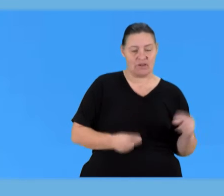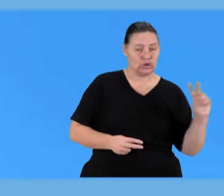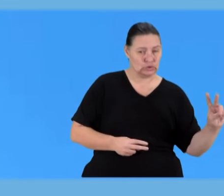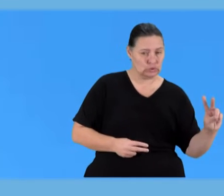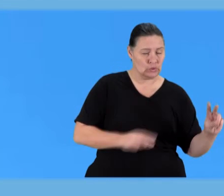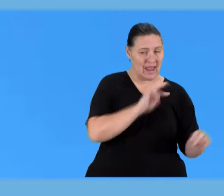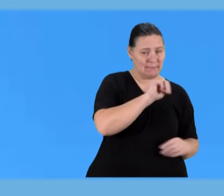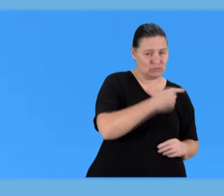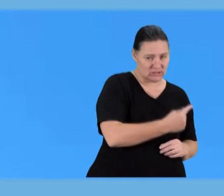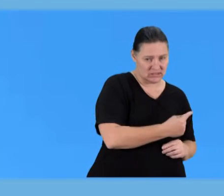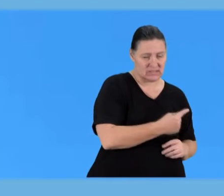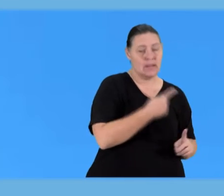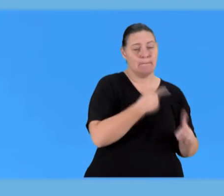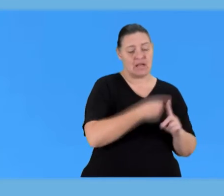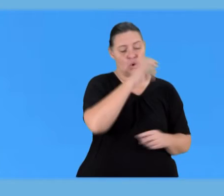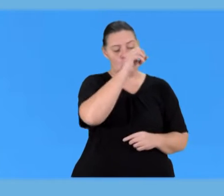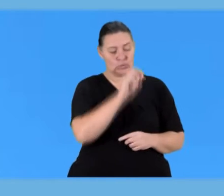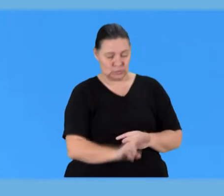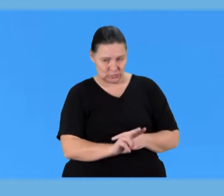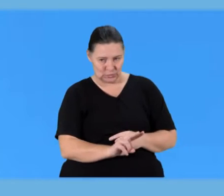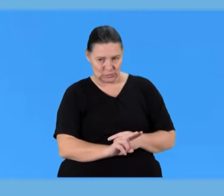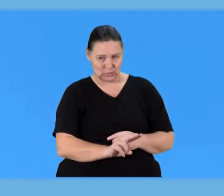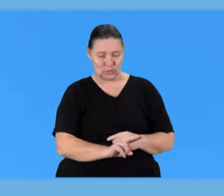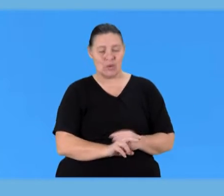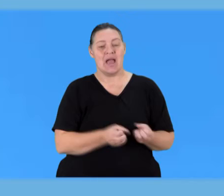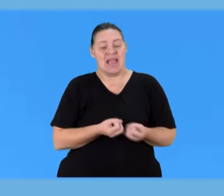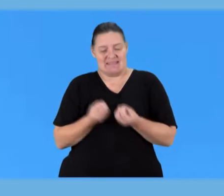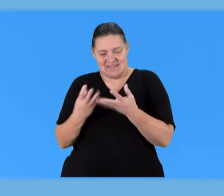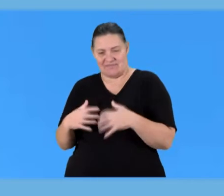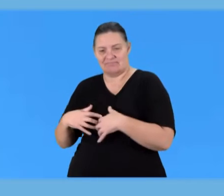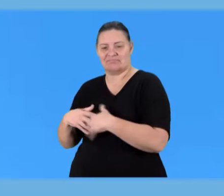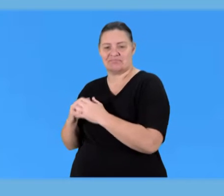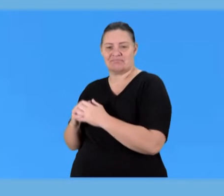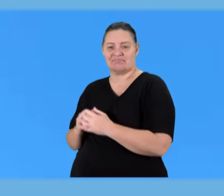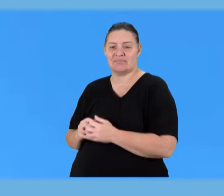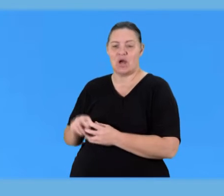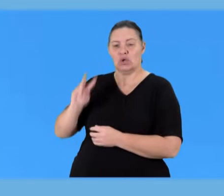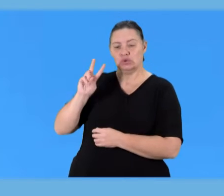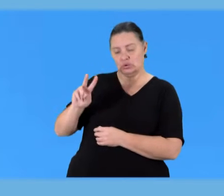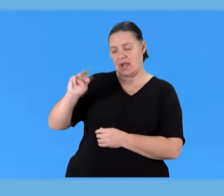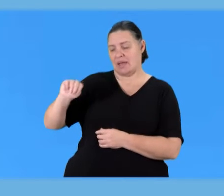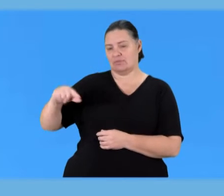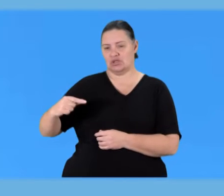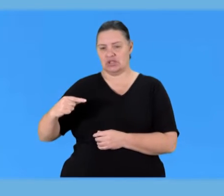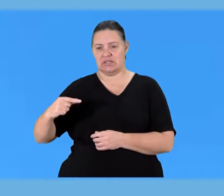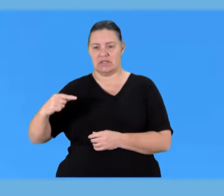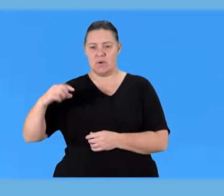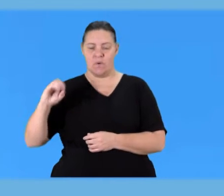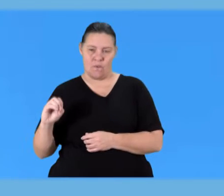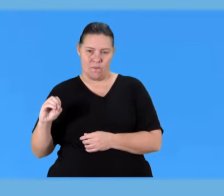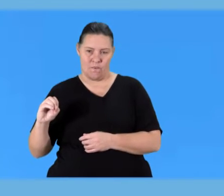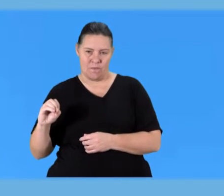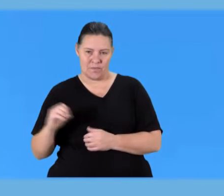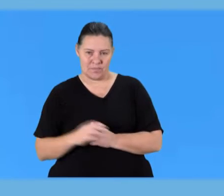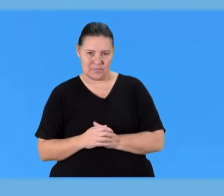the left-hand side I have 2 magnesiums, and then I have 2 oxygen atoms, and then the compound that I'm going to have as my product